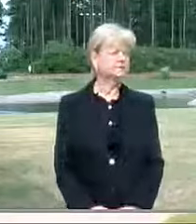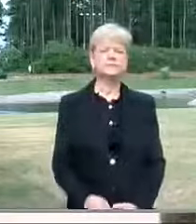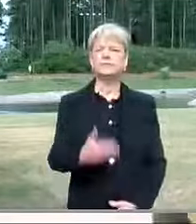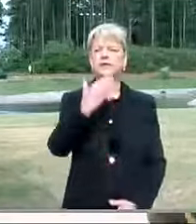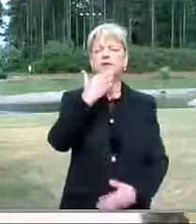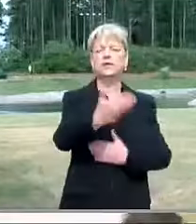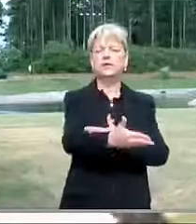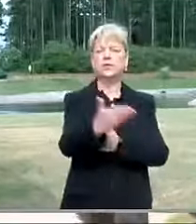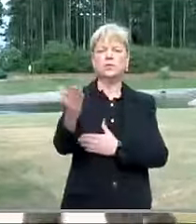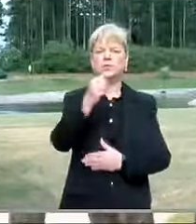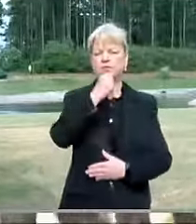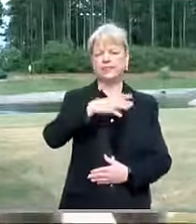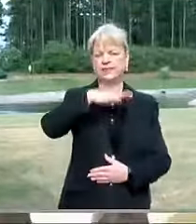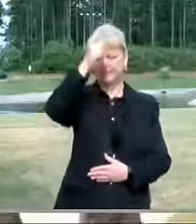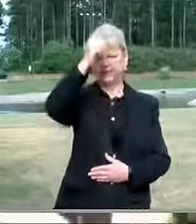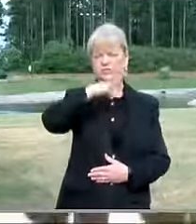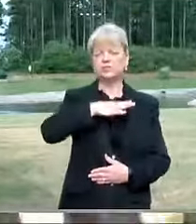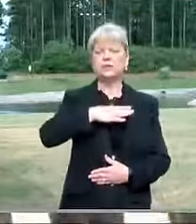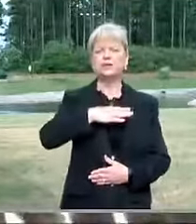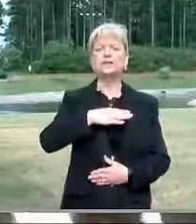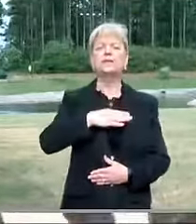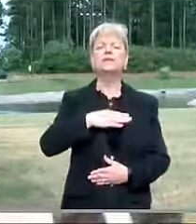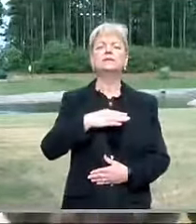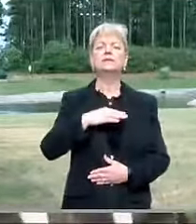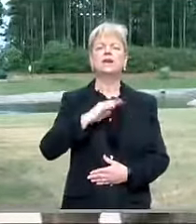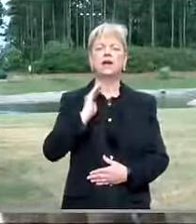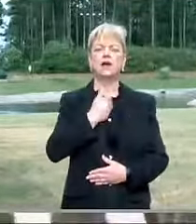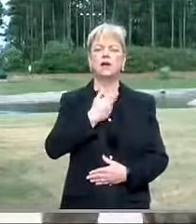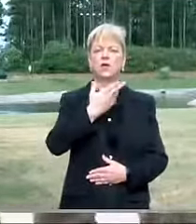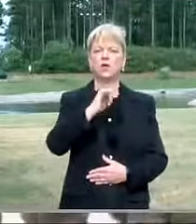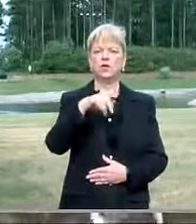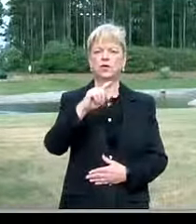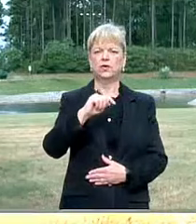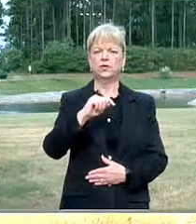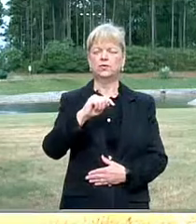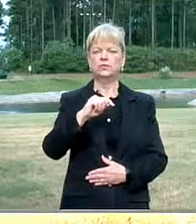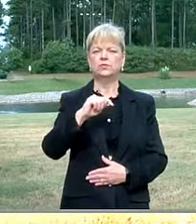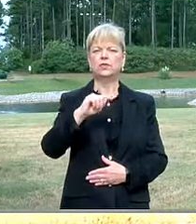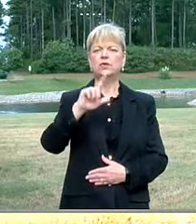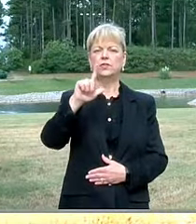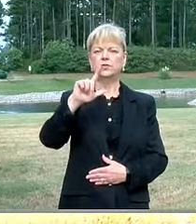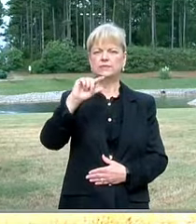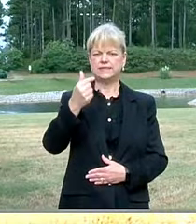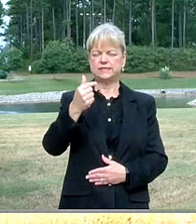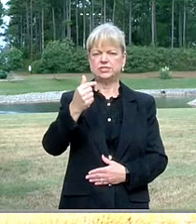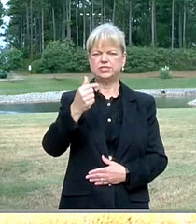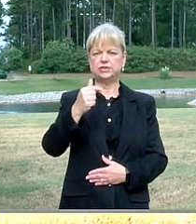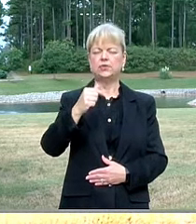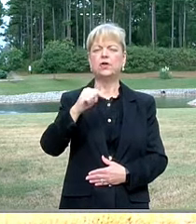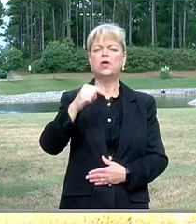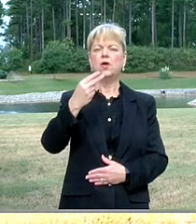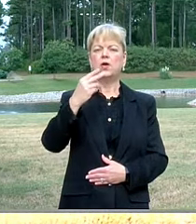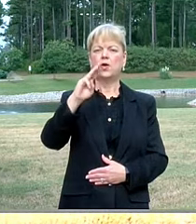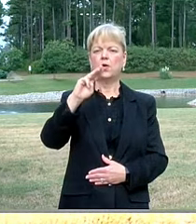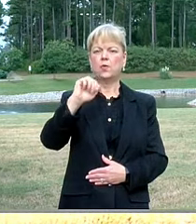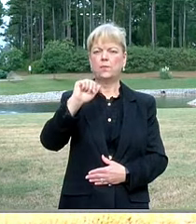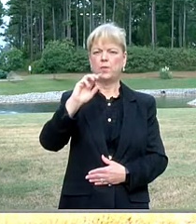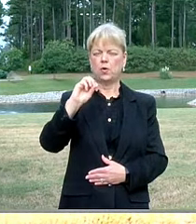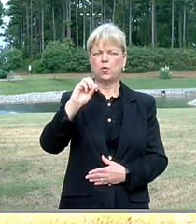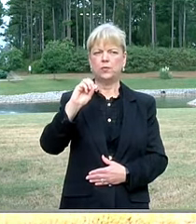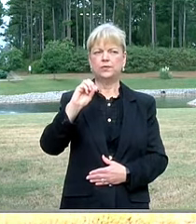Good morning, ladies and gentlemen. On behalf of our host, Lieutenant General Christopher O. Mohan, Deputy Commanding General and Acting